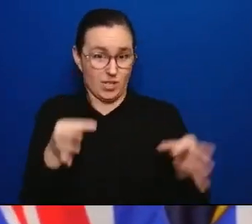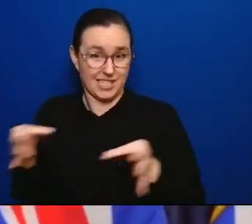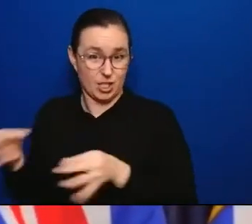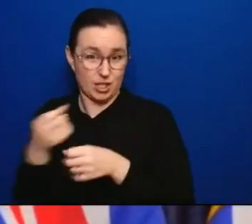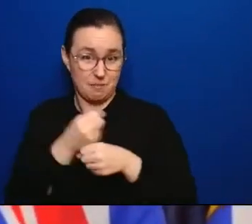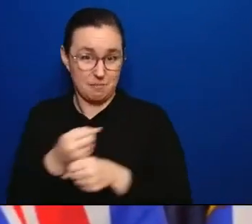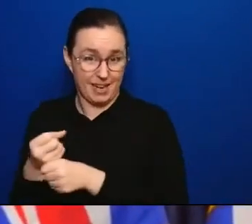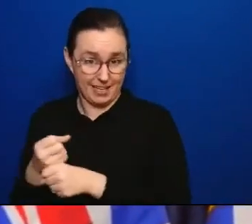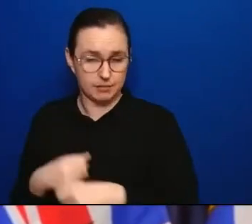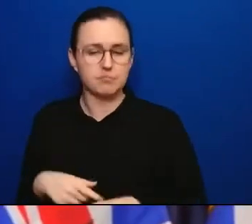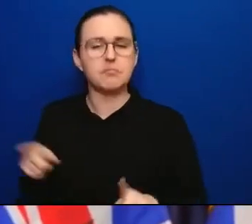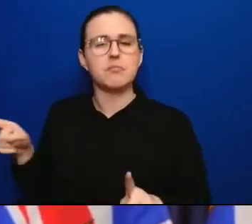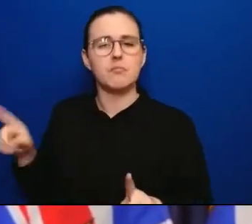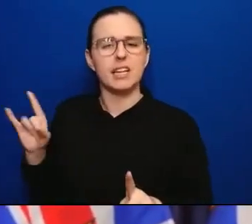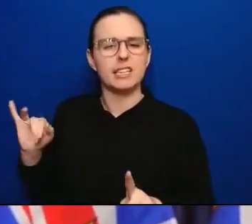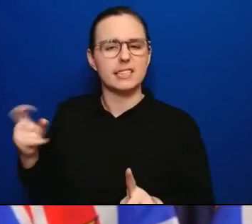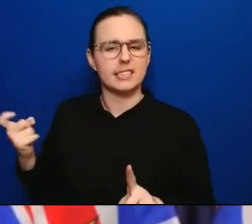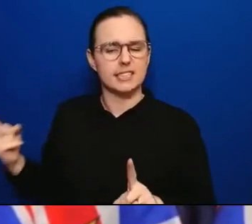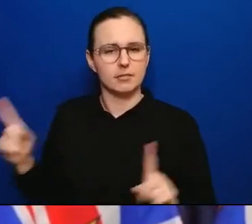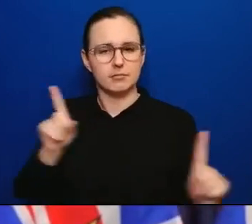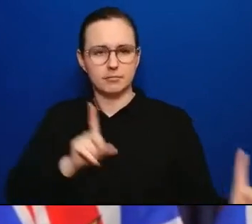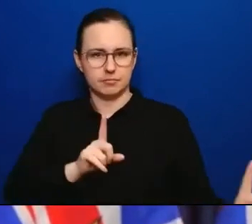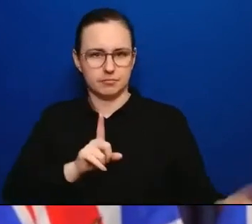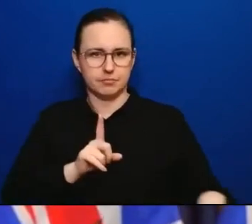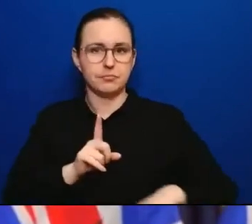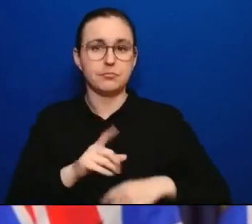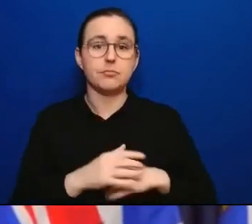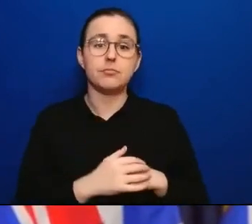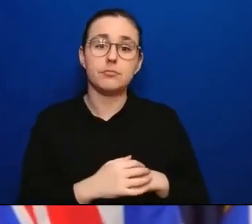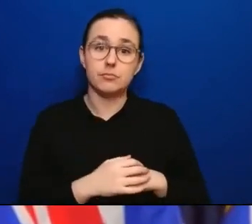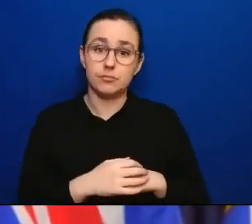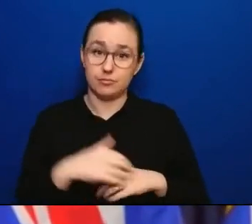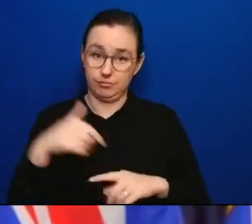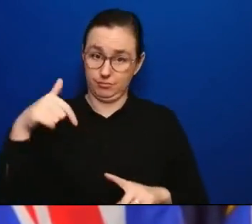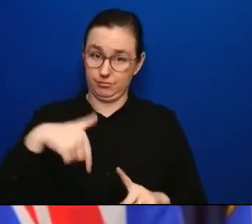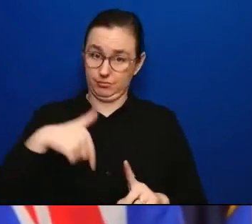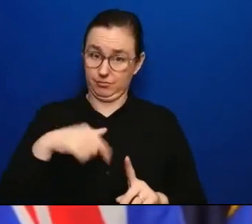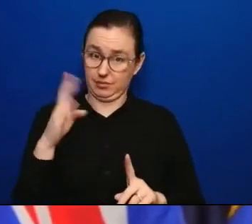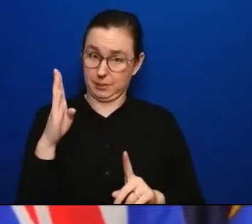I think this is one of the real advantages that we've had in BC